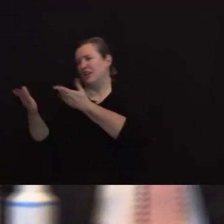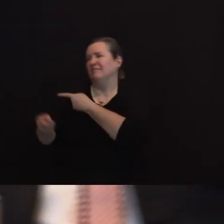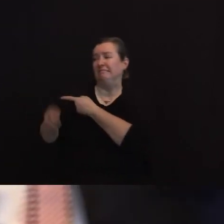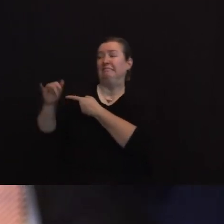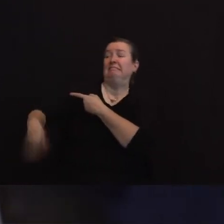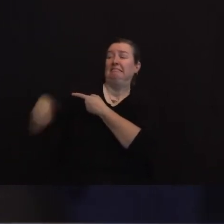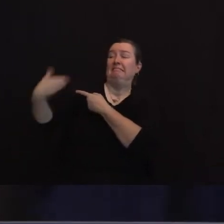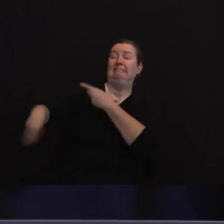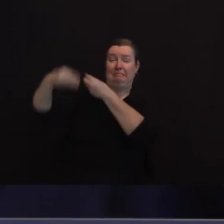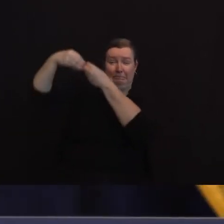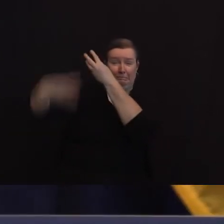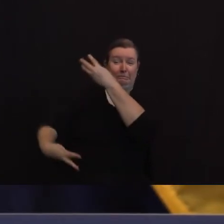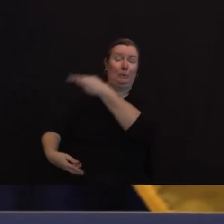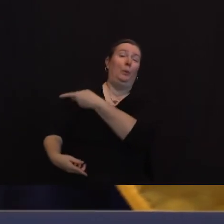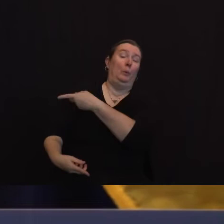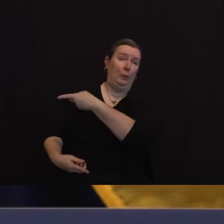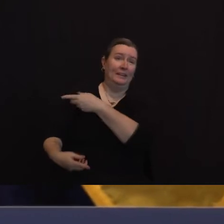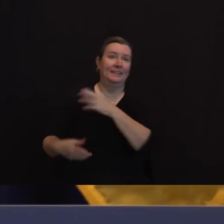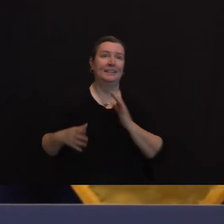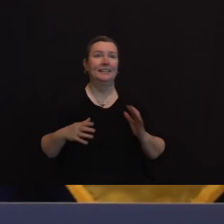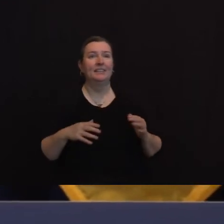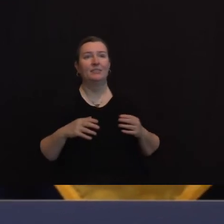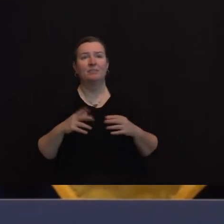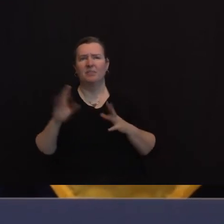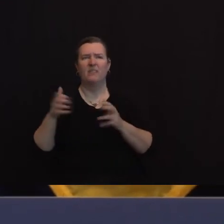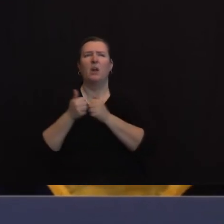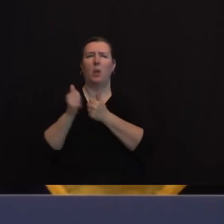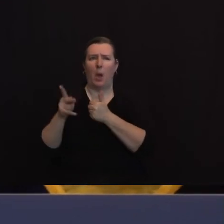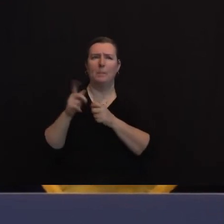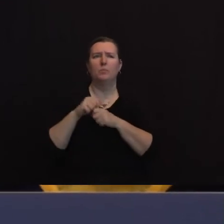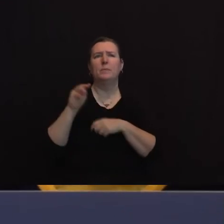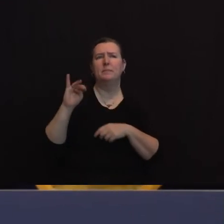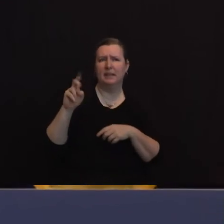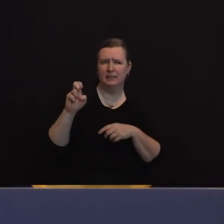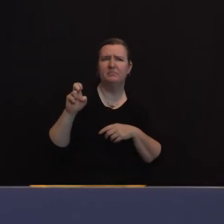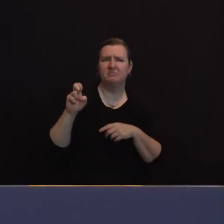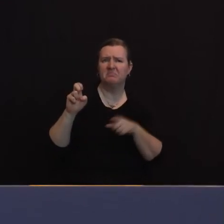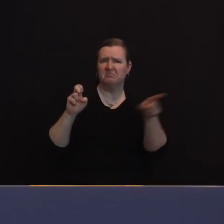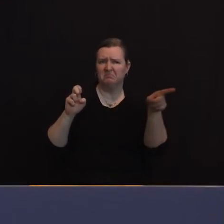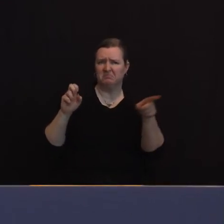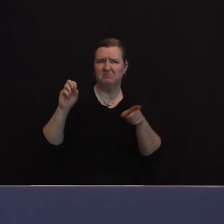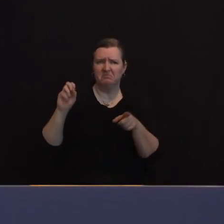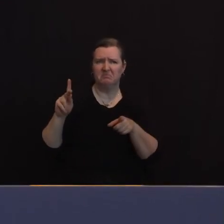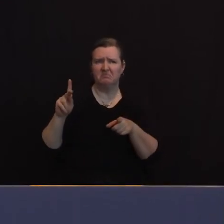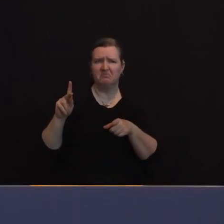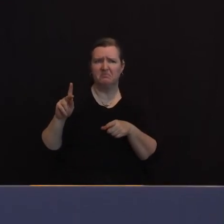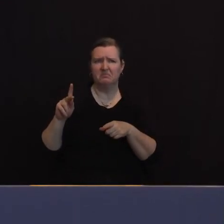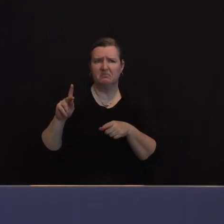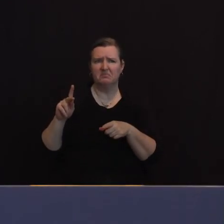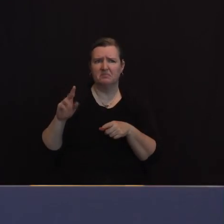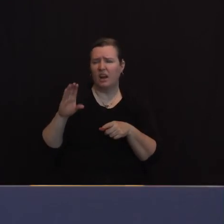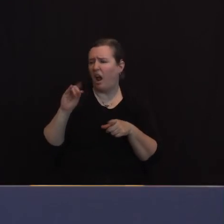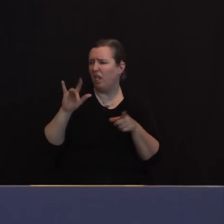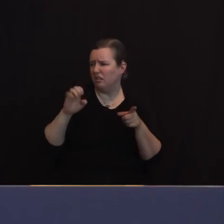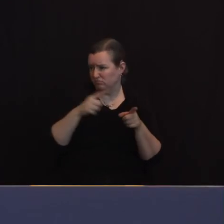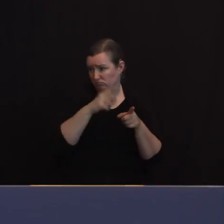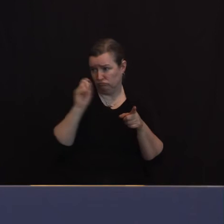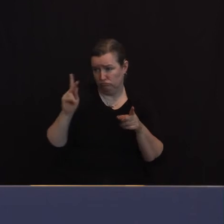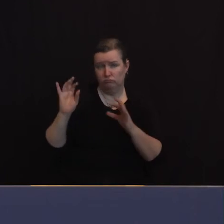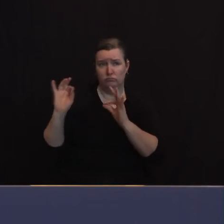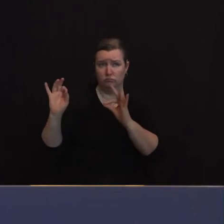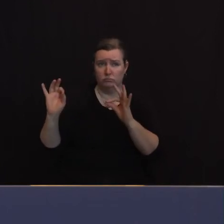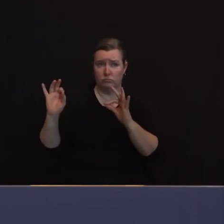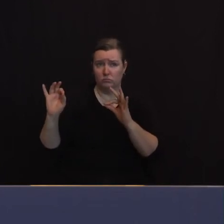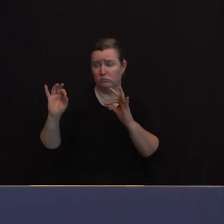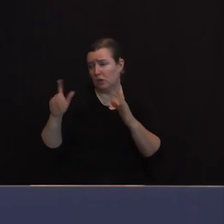got like Mike Delamater to follow up with Colleen, and just to give her some sense of the dynamic at the county level, that might make sense. Does that